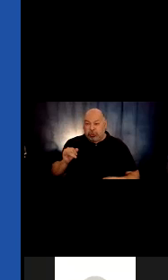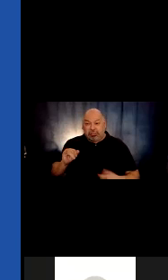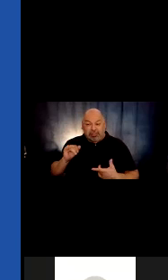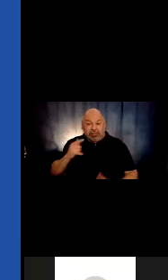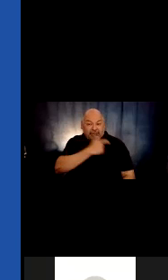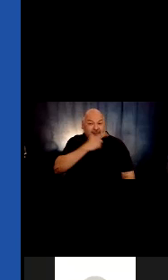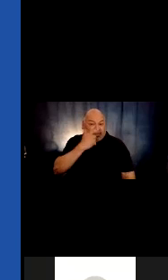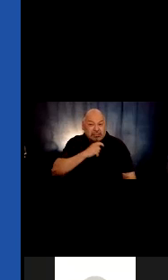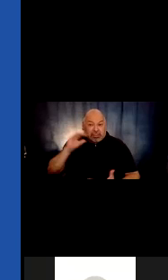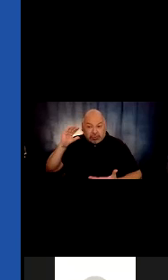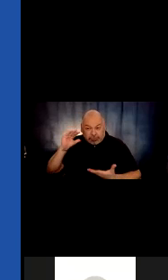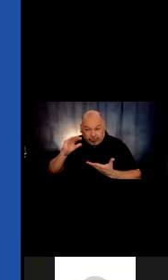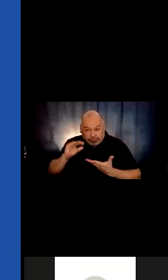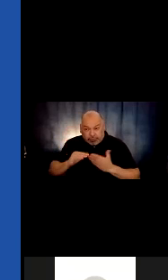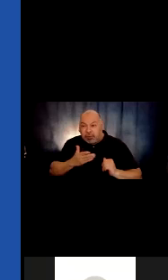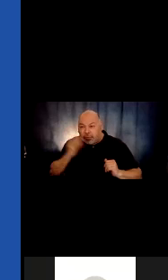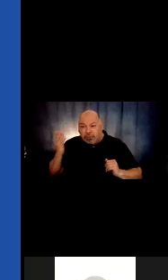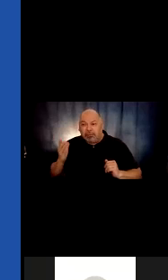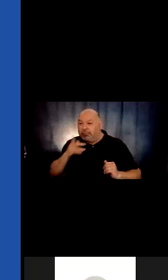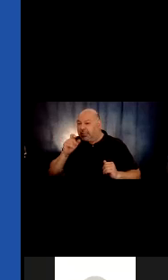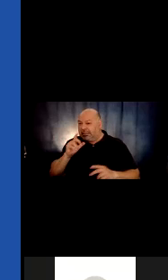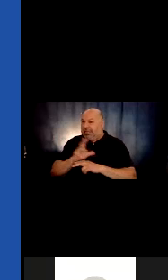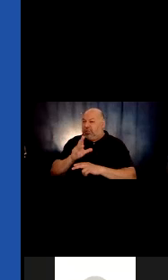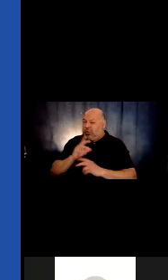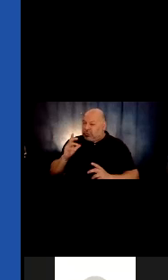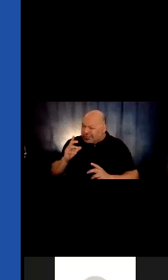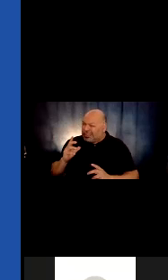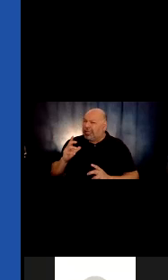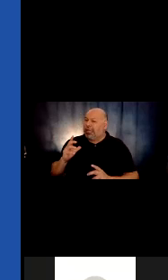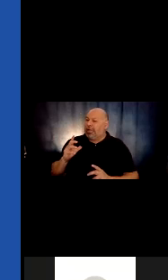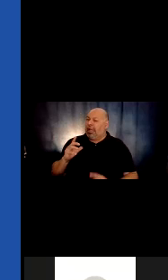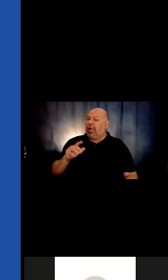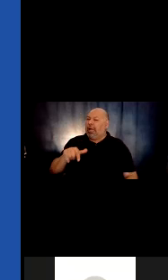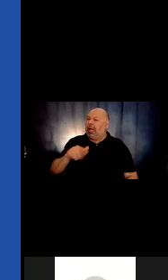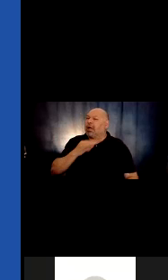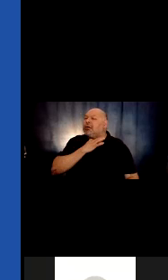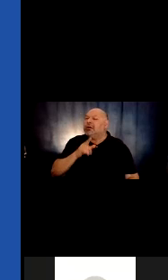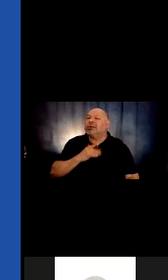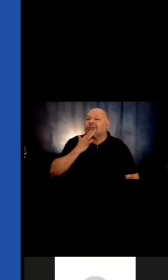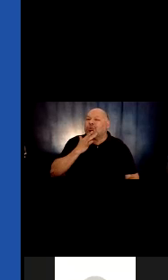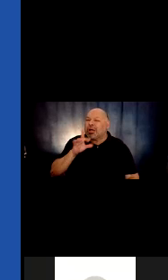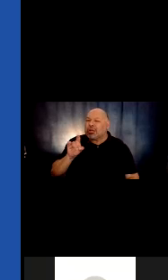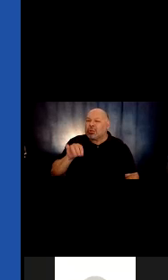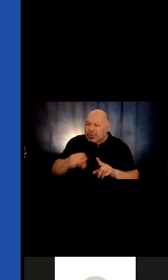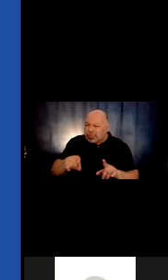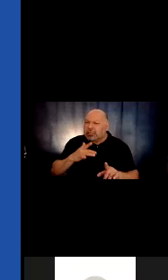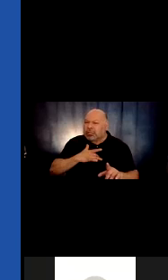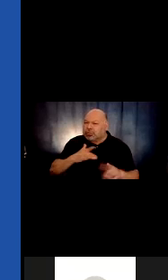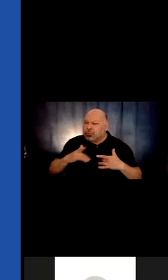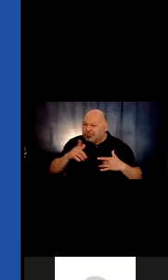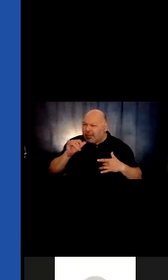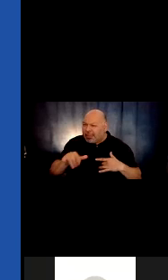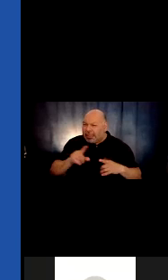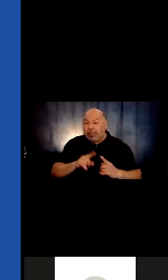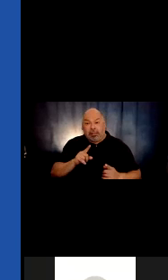is going to go to waste if it's not used soon. Is Colorado concerned about this as well?